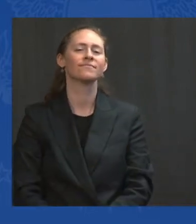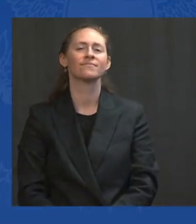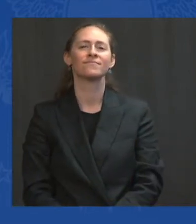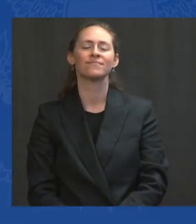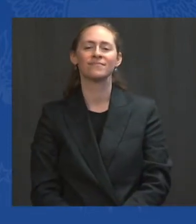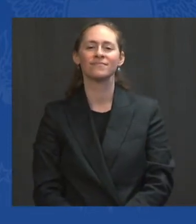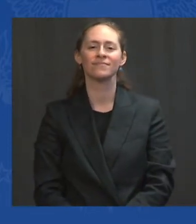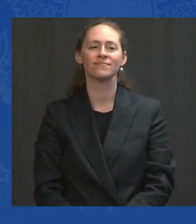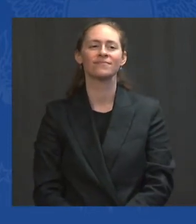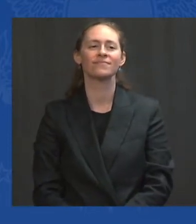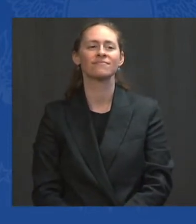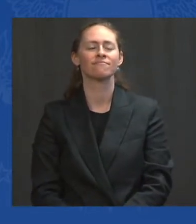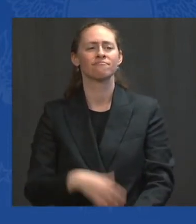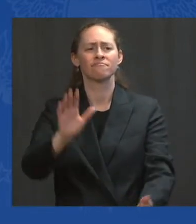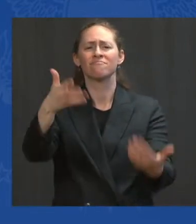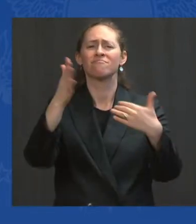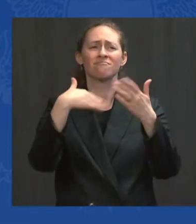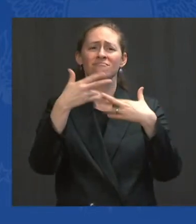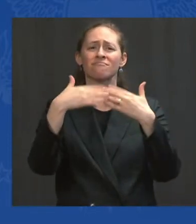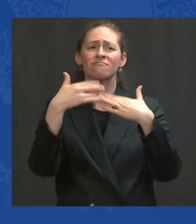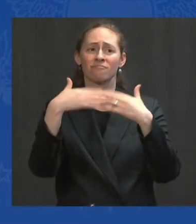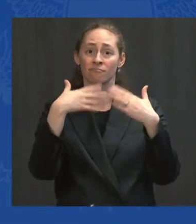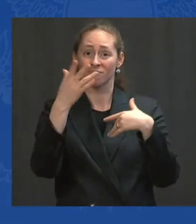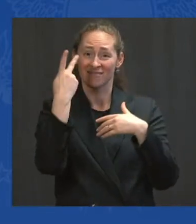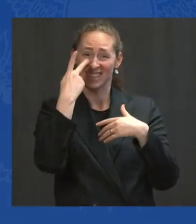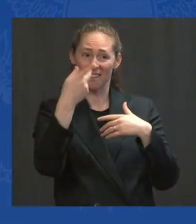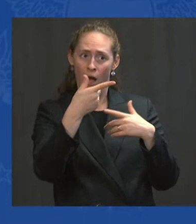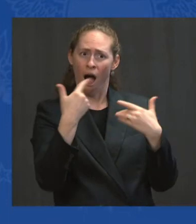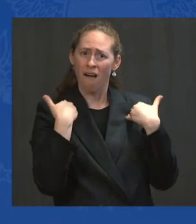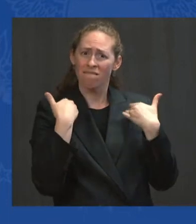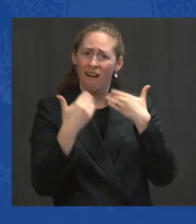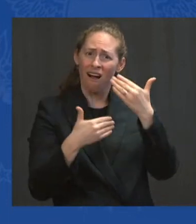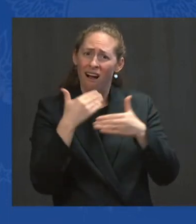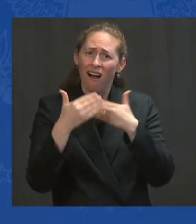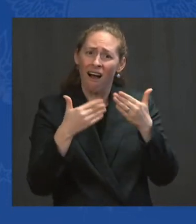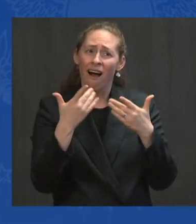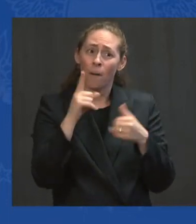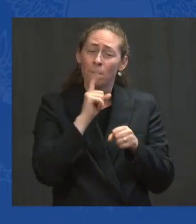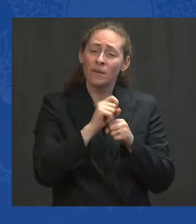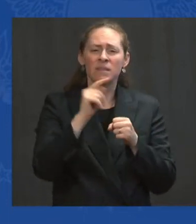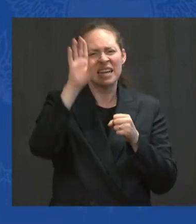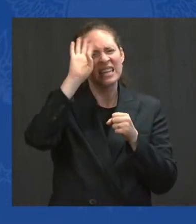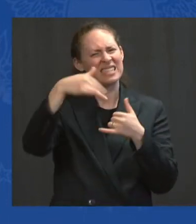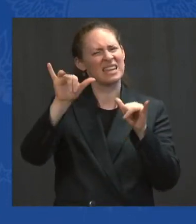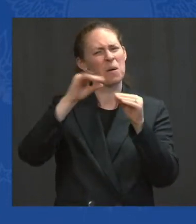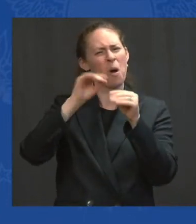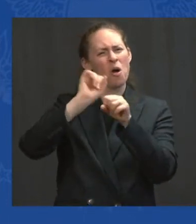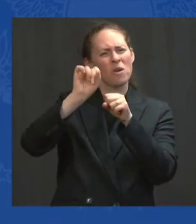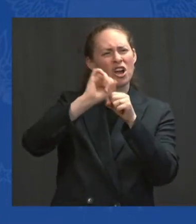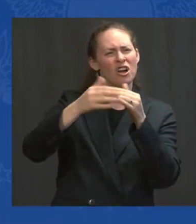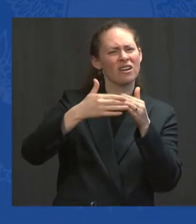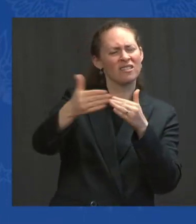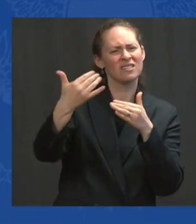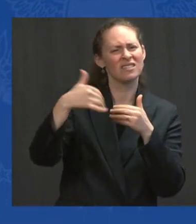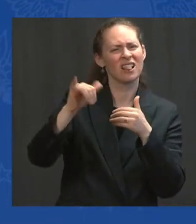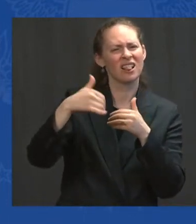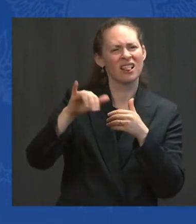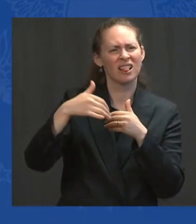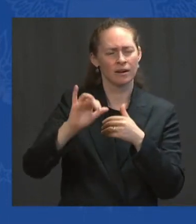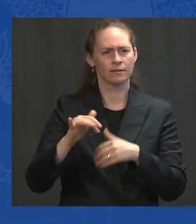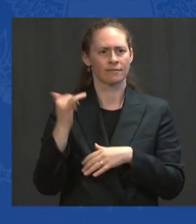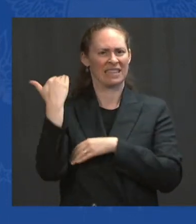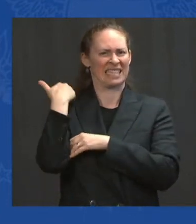But despite this progress, we still have more work to do. And as the president said on Tuesday this summer, the work, it's going